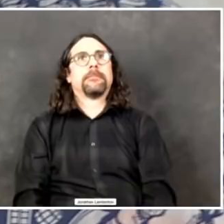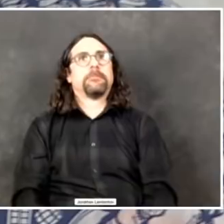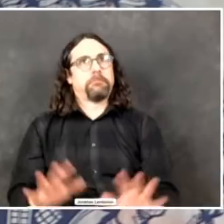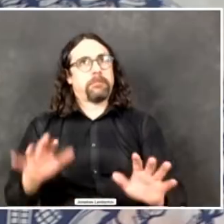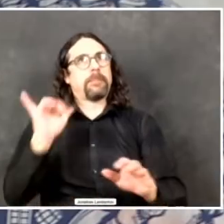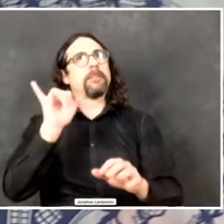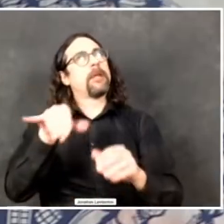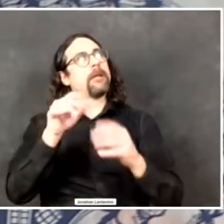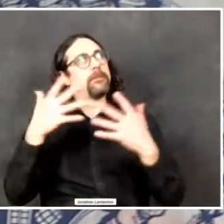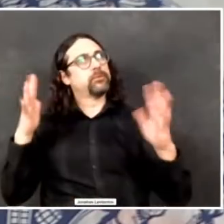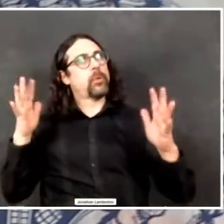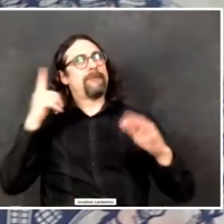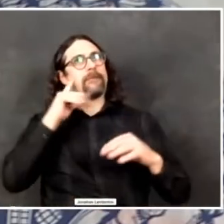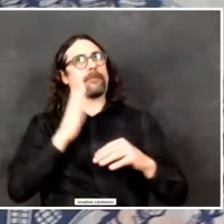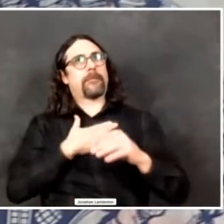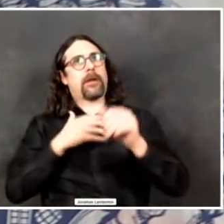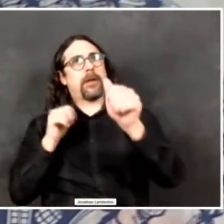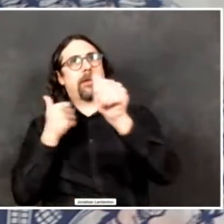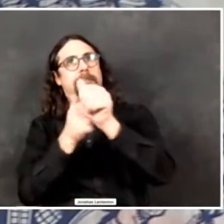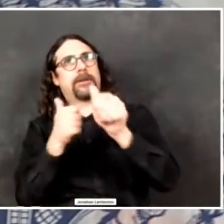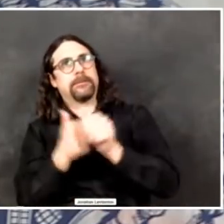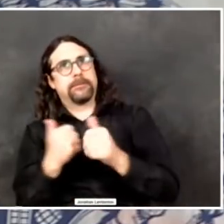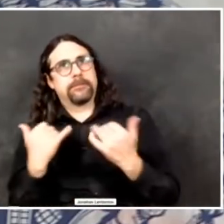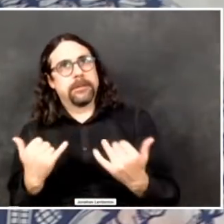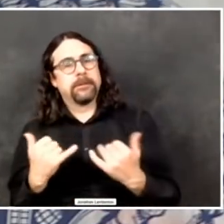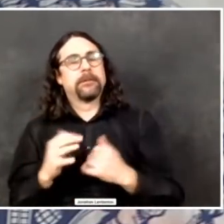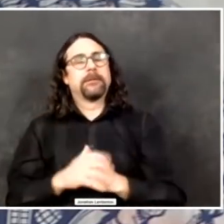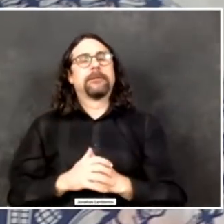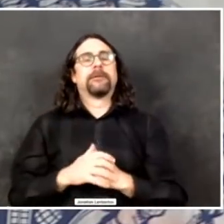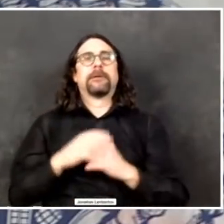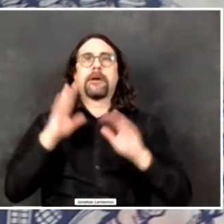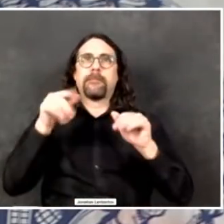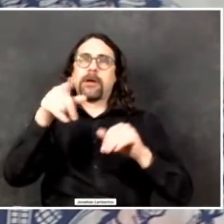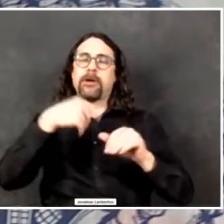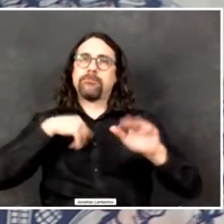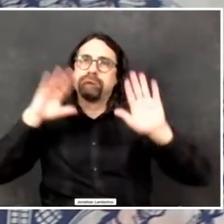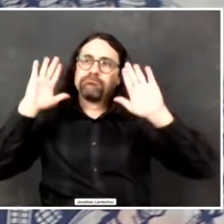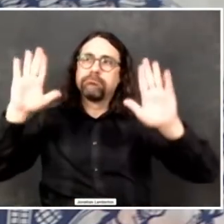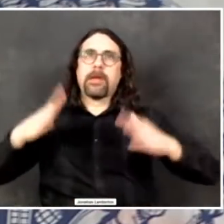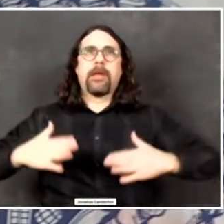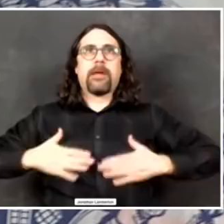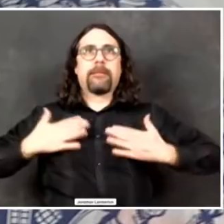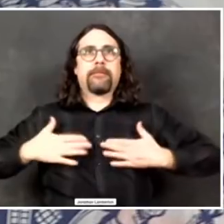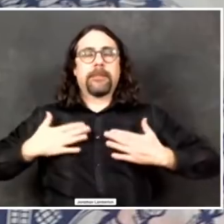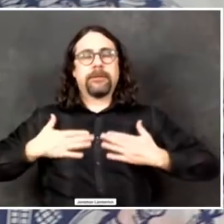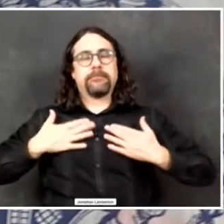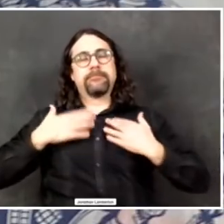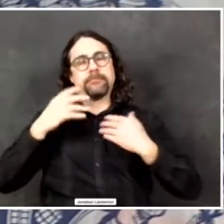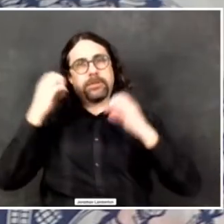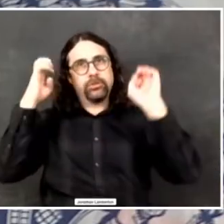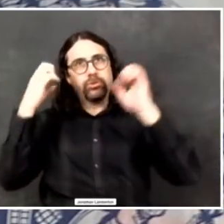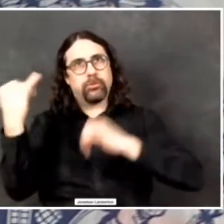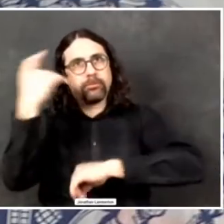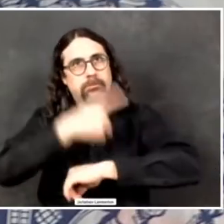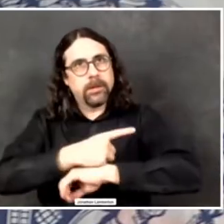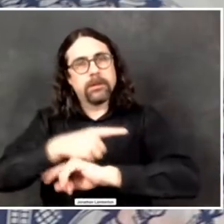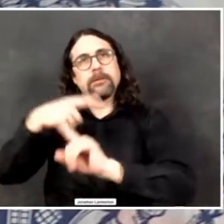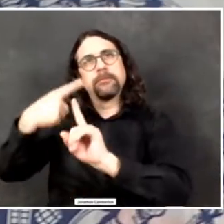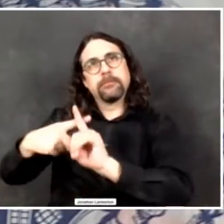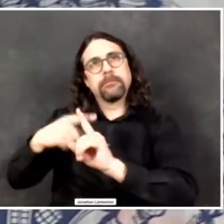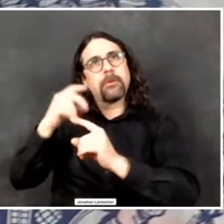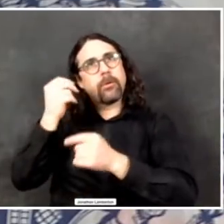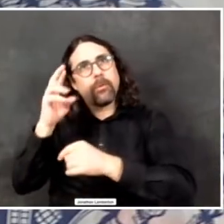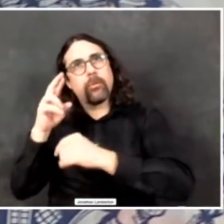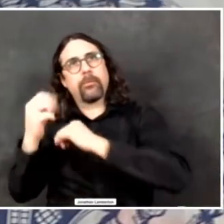Azizim Pesach. I know today and every day in this holiday season, people are finding a way, whether